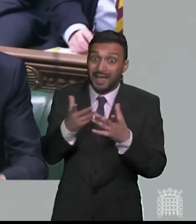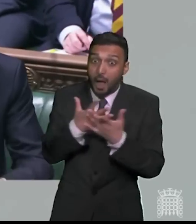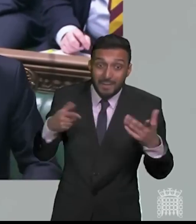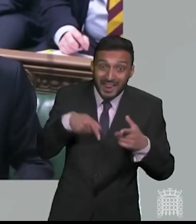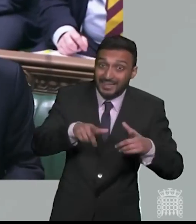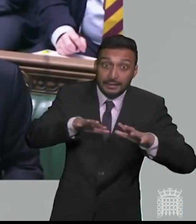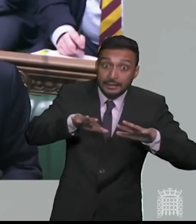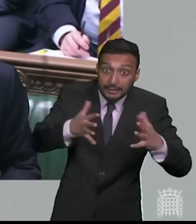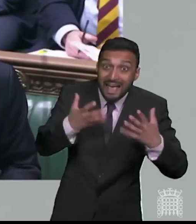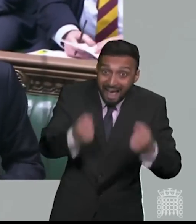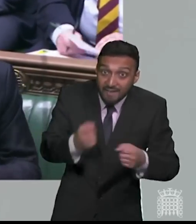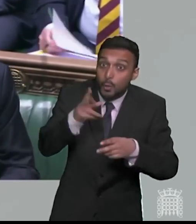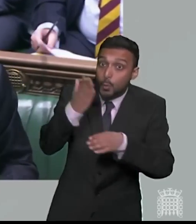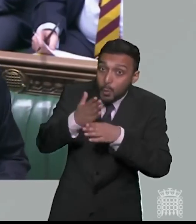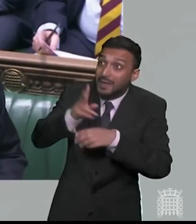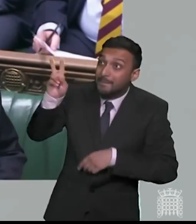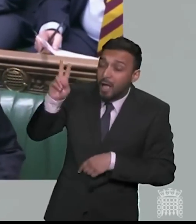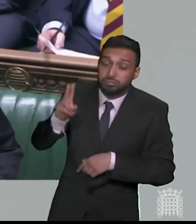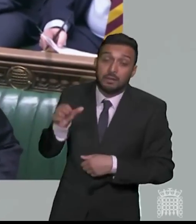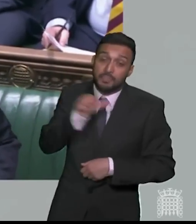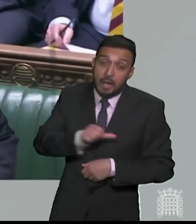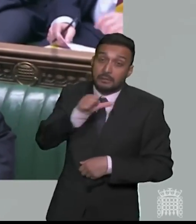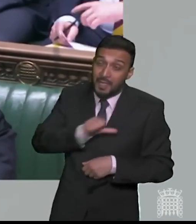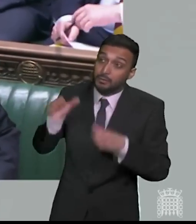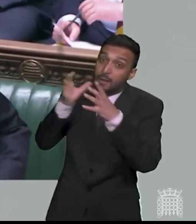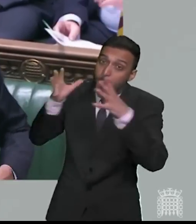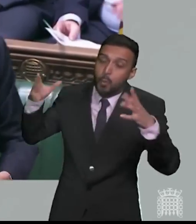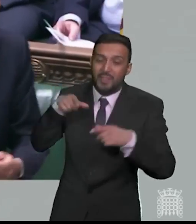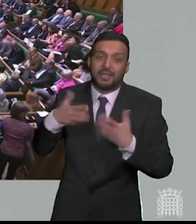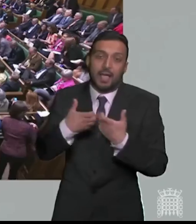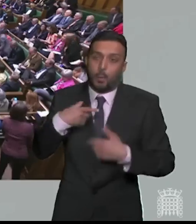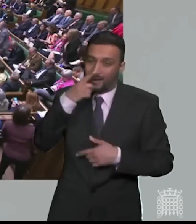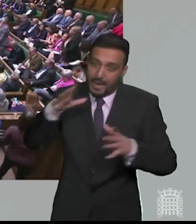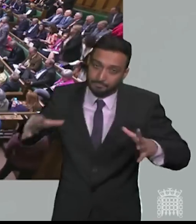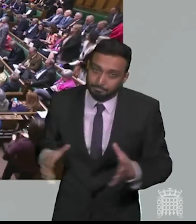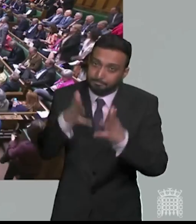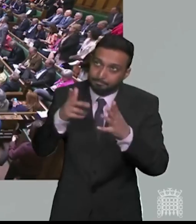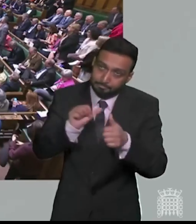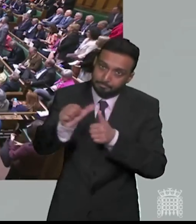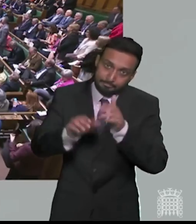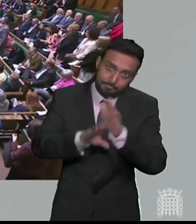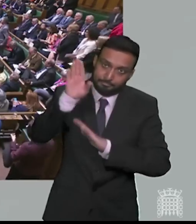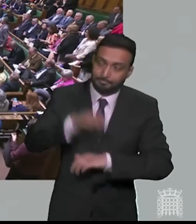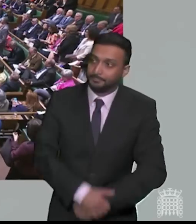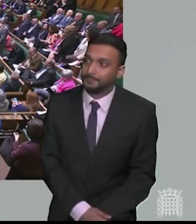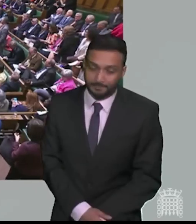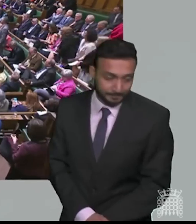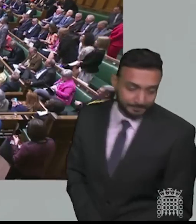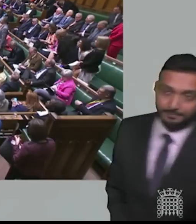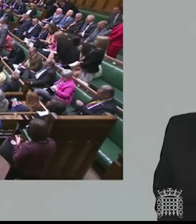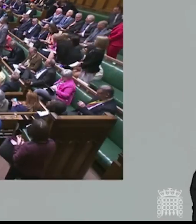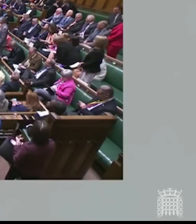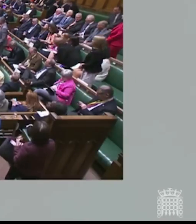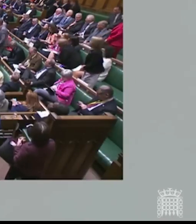is the most powerful thing we can do in the long run to give those children the best possible start in life. Mr. Speaker, Nancy Spencer